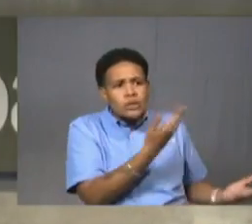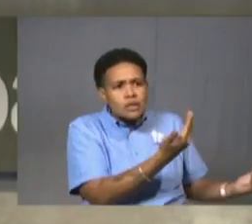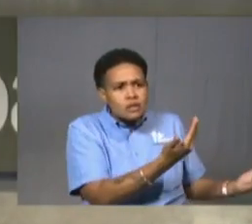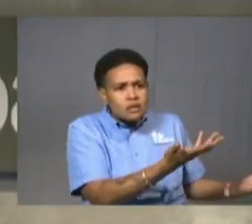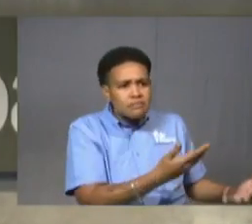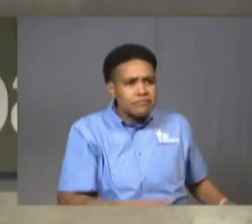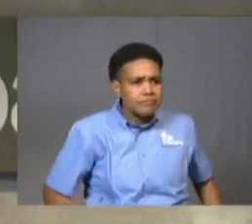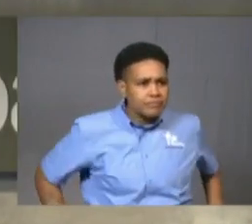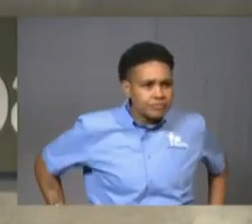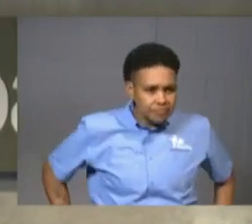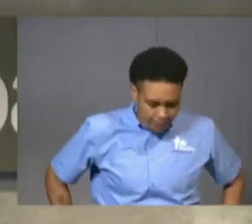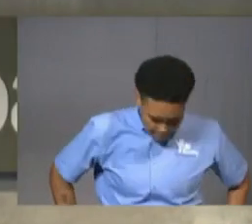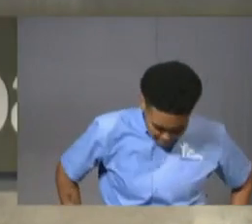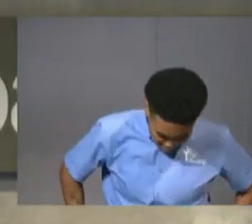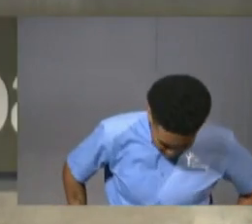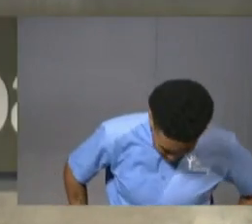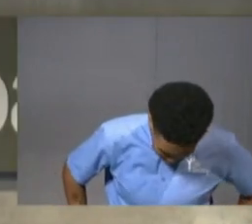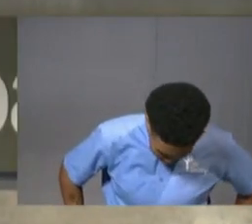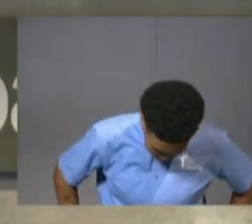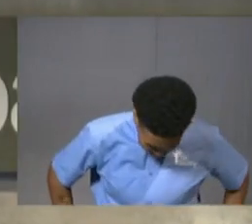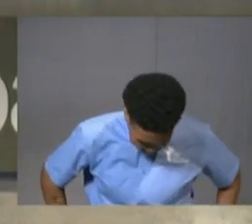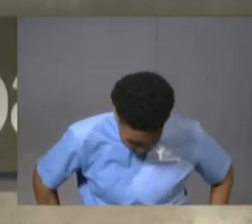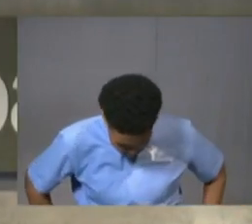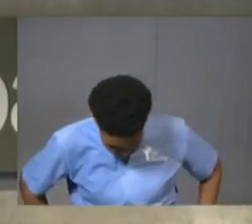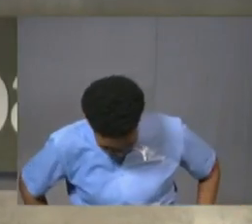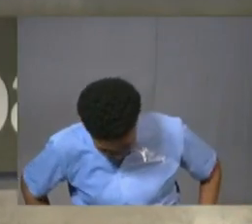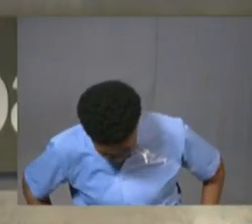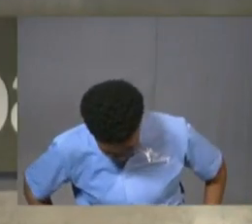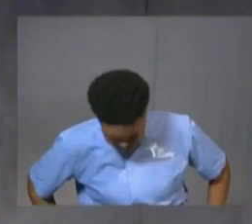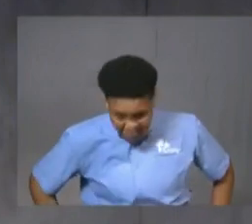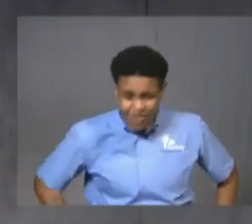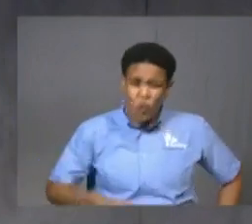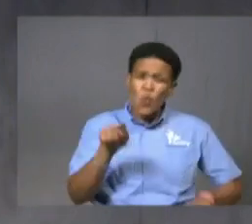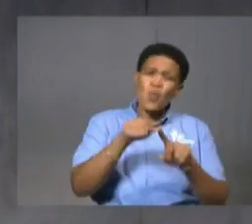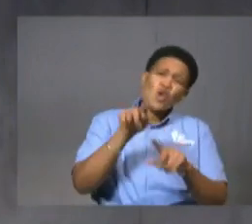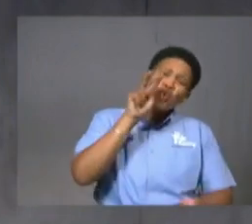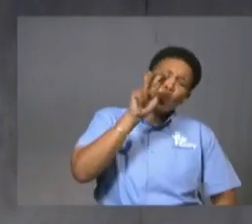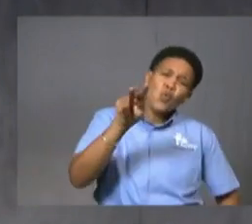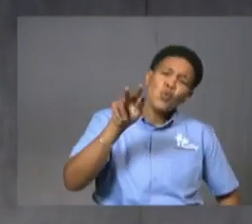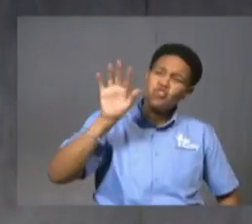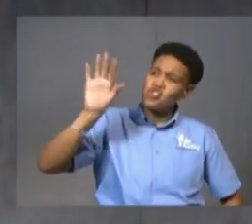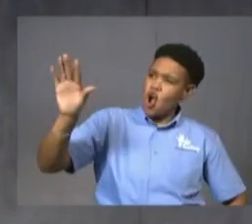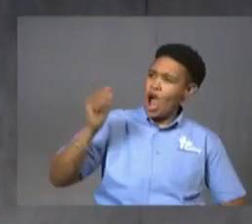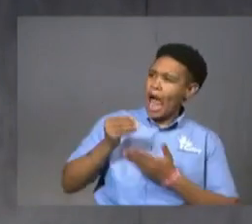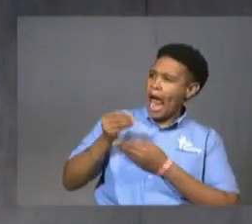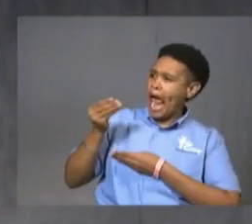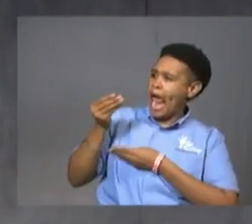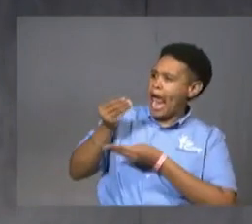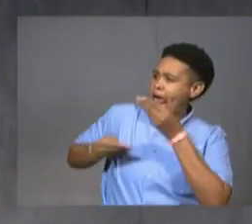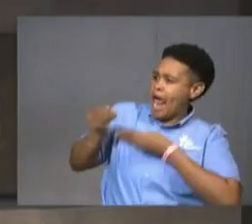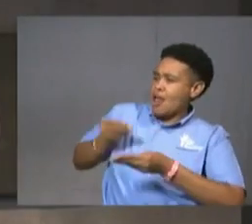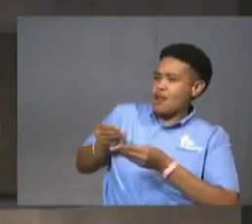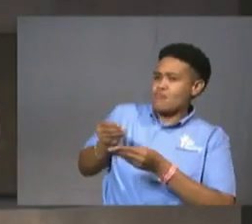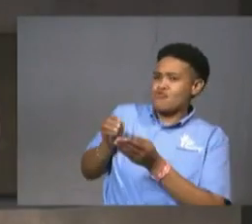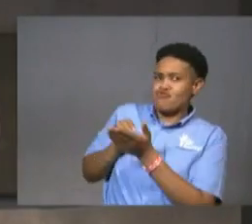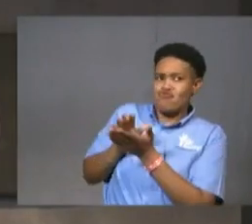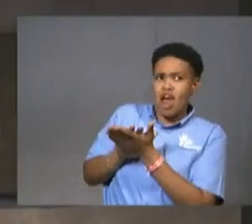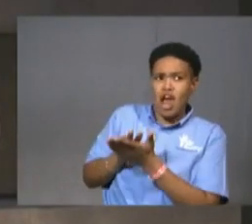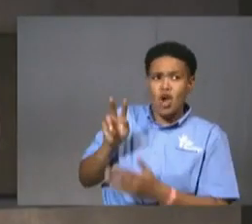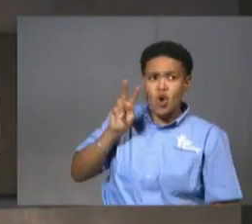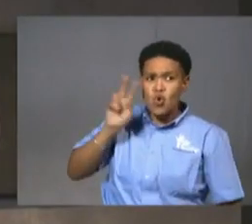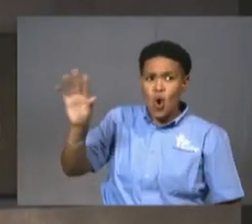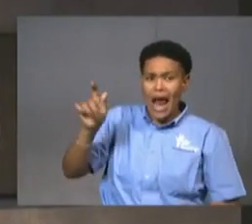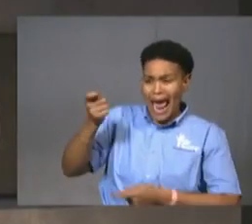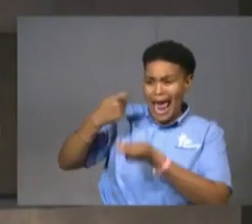Mark, when you look at your economic record, when you look at the fact that the exchange rate under you in your 4